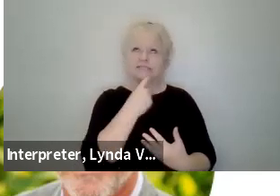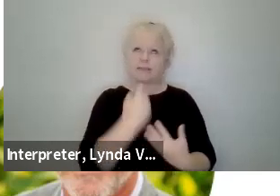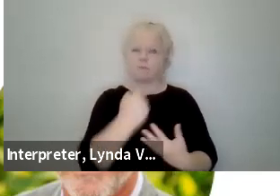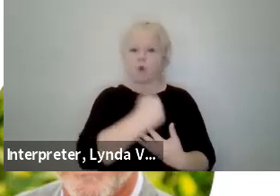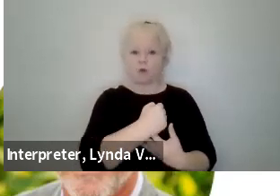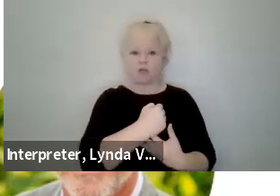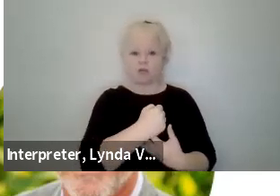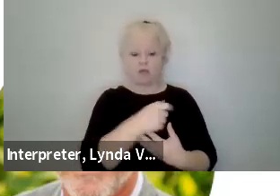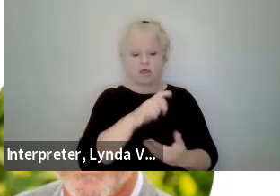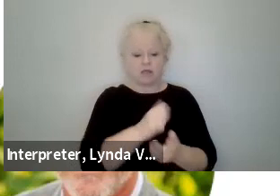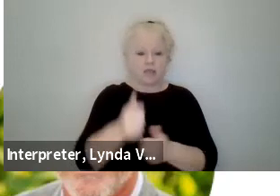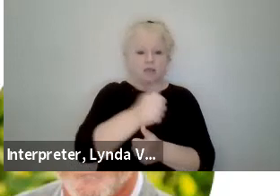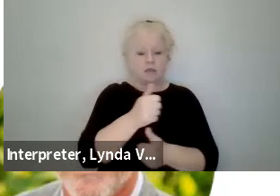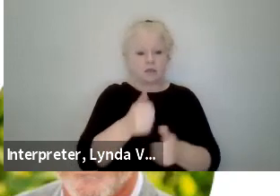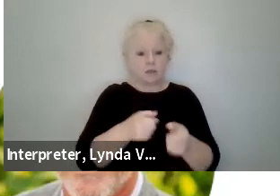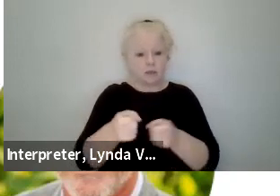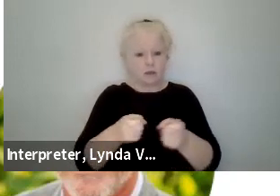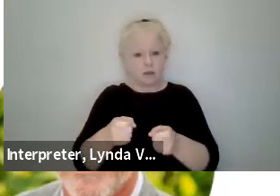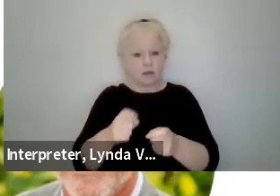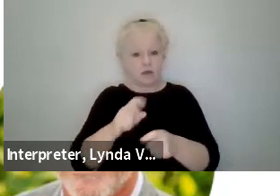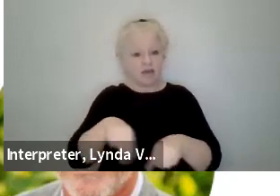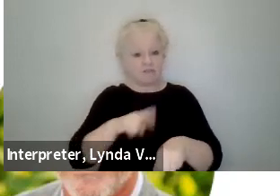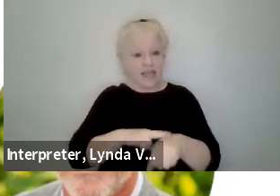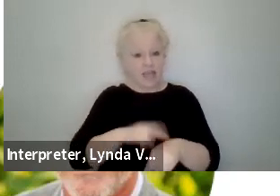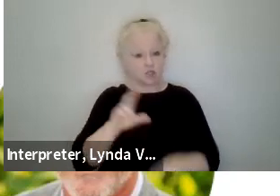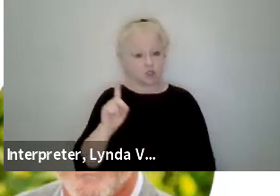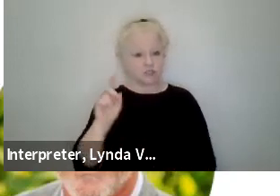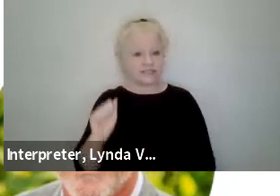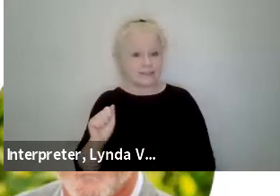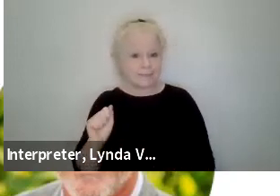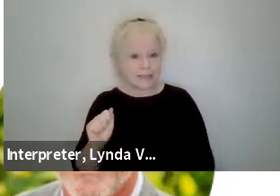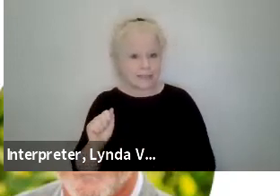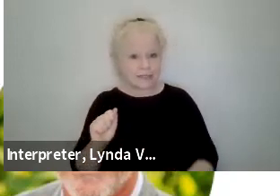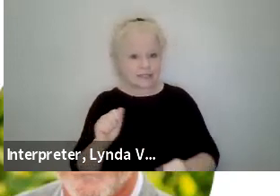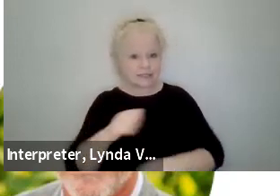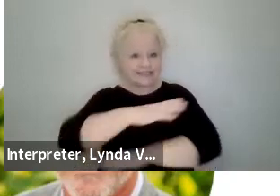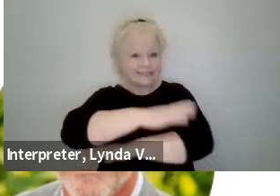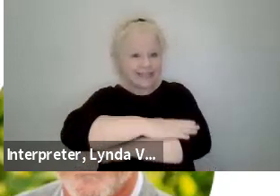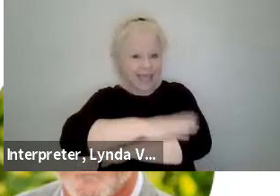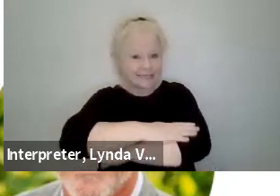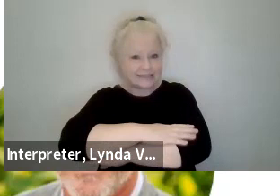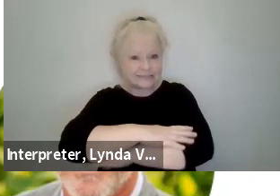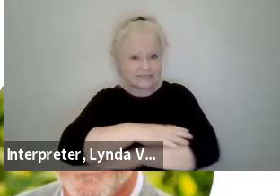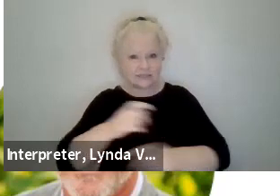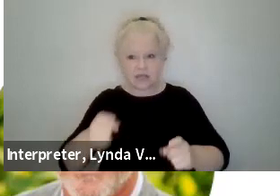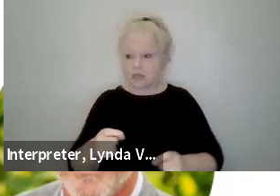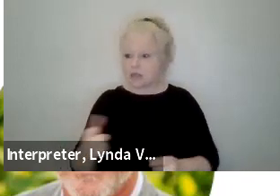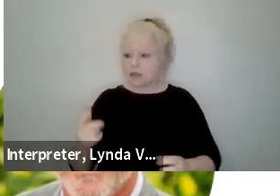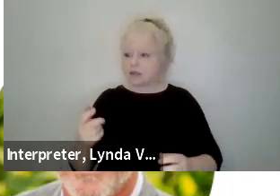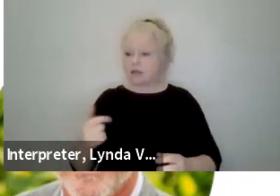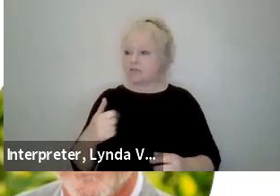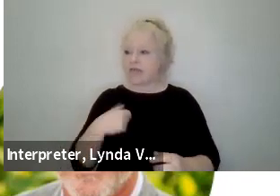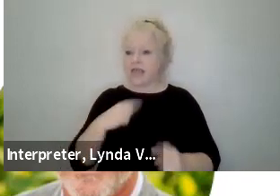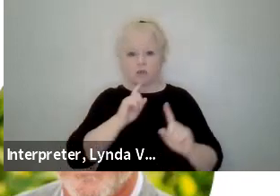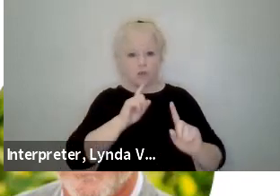put them in charge of Microsoft's National Disability desk. And they handle questions and issues